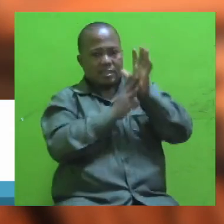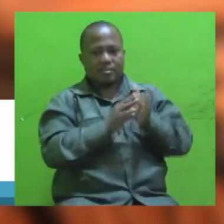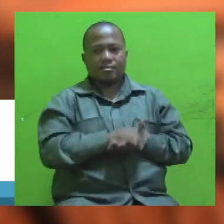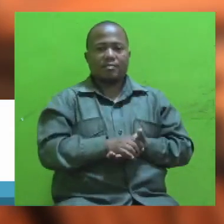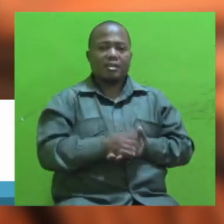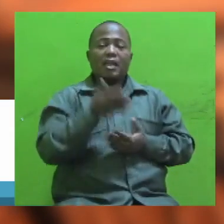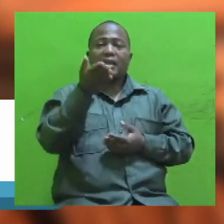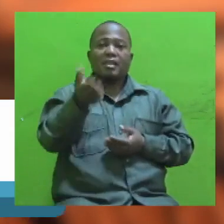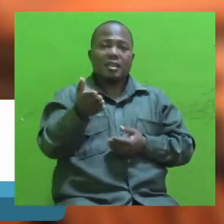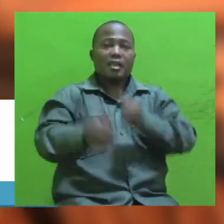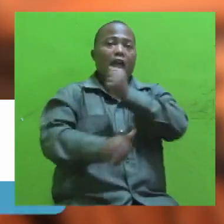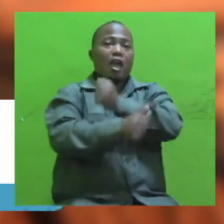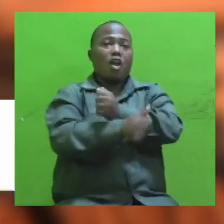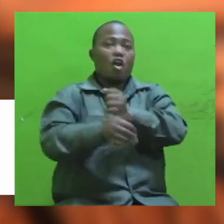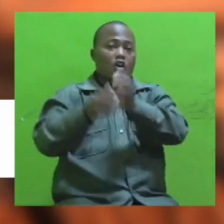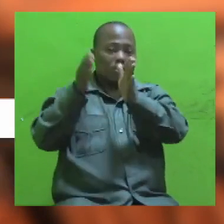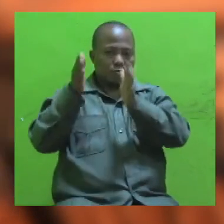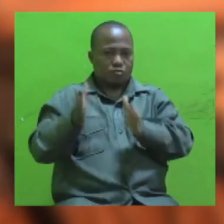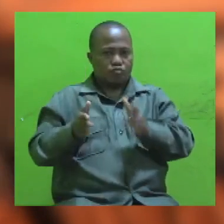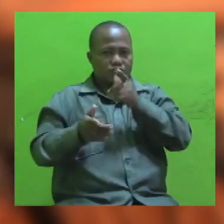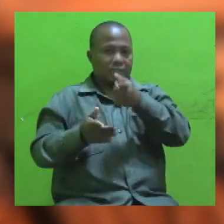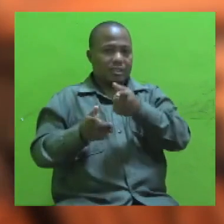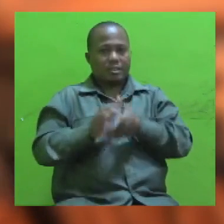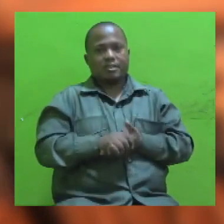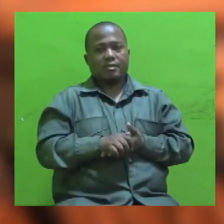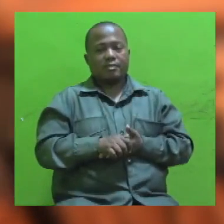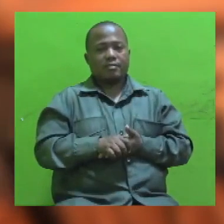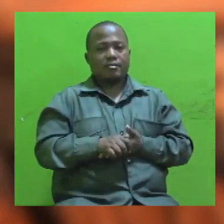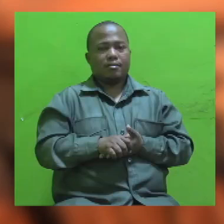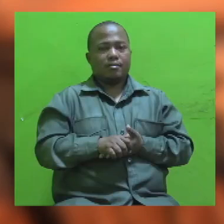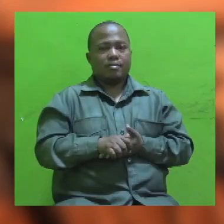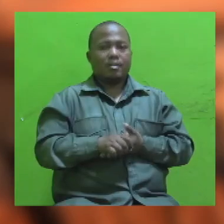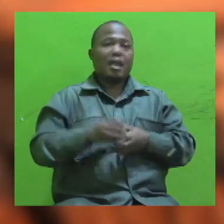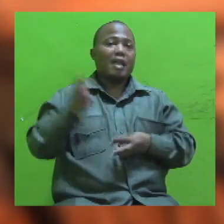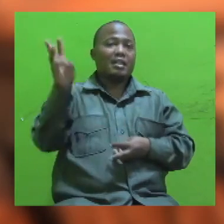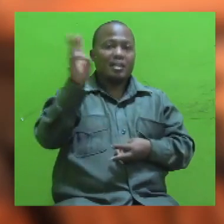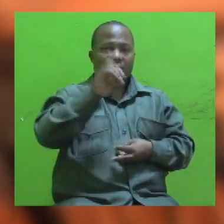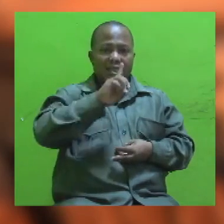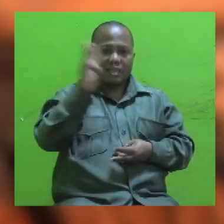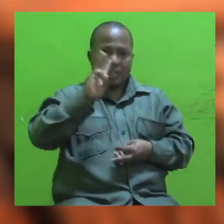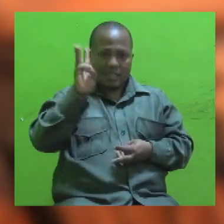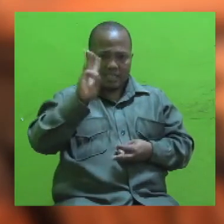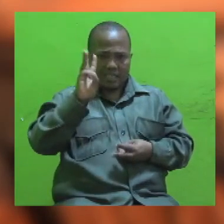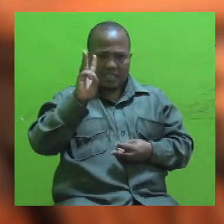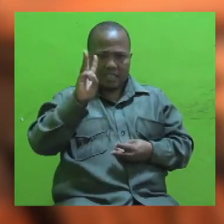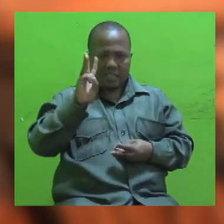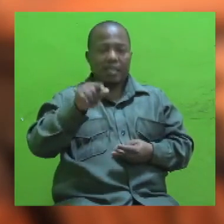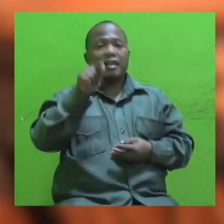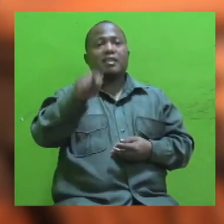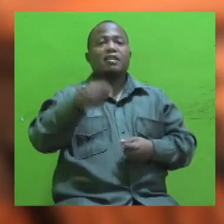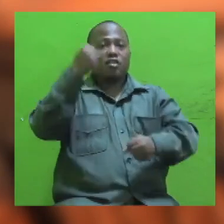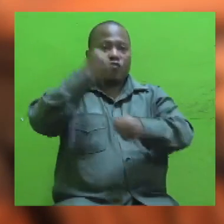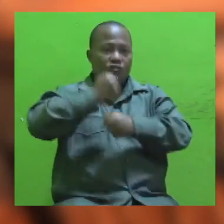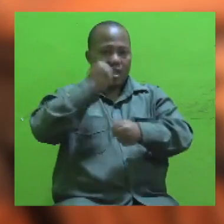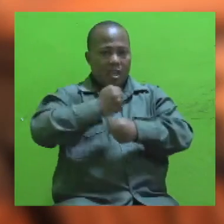the ward in the district development council. Through the district development councils, the councillors play very